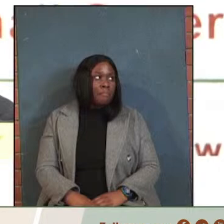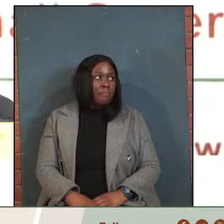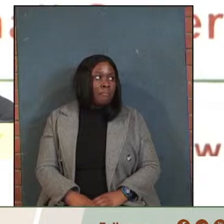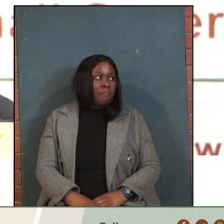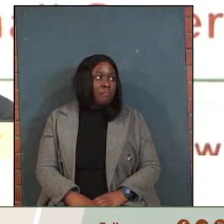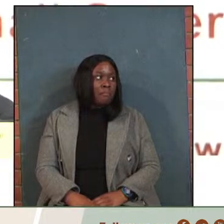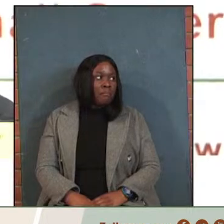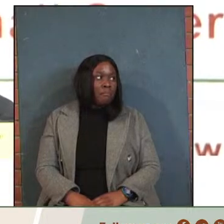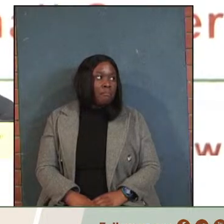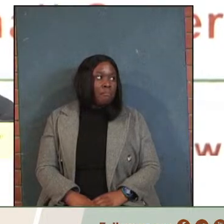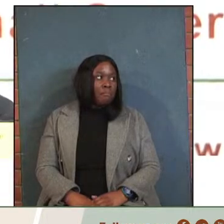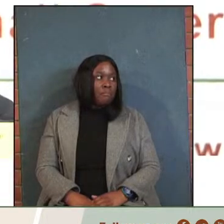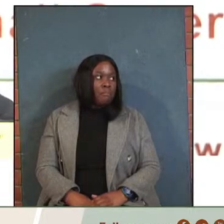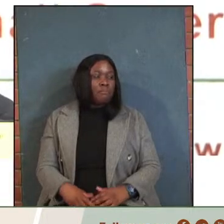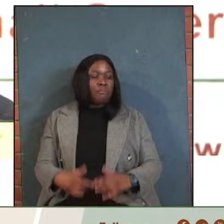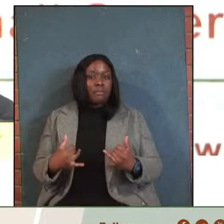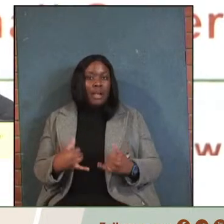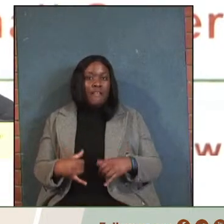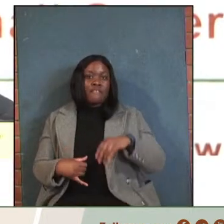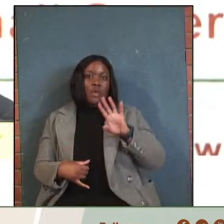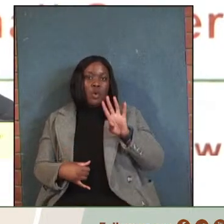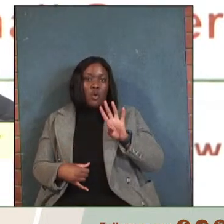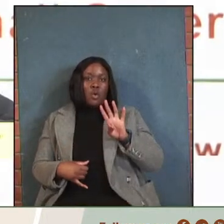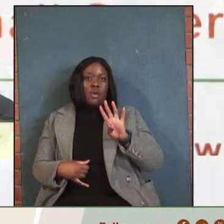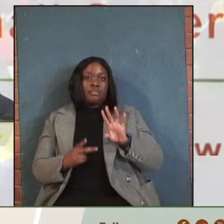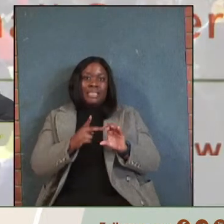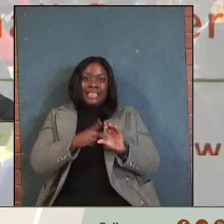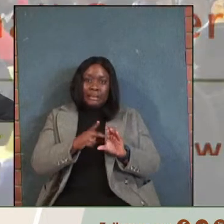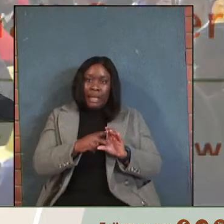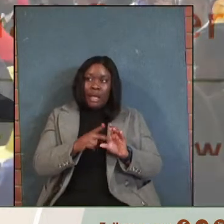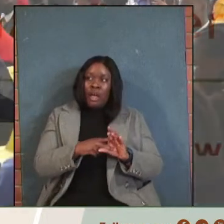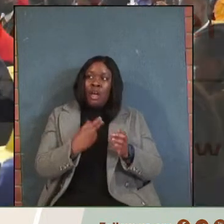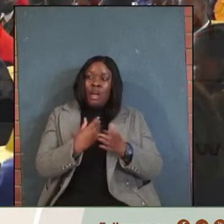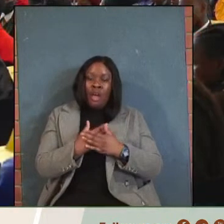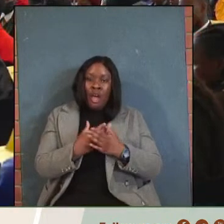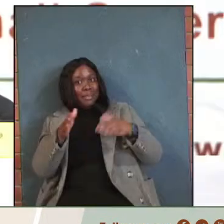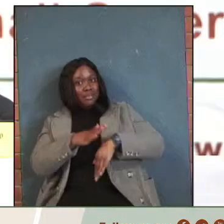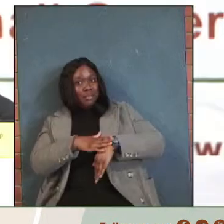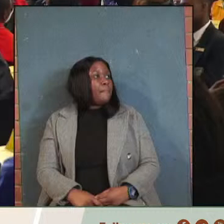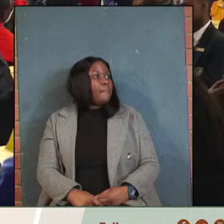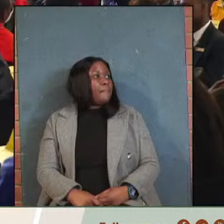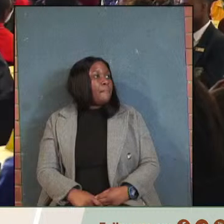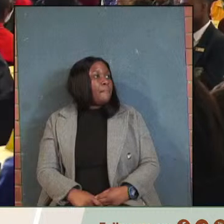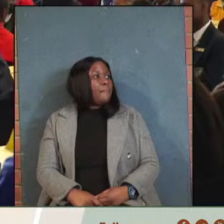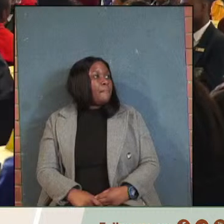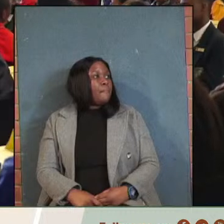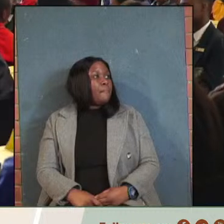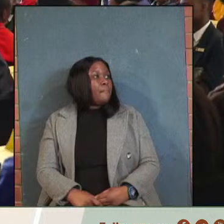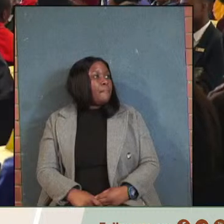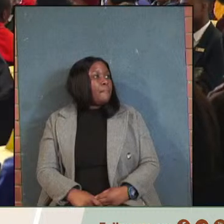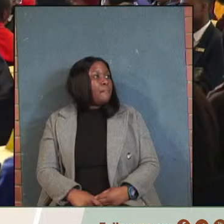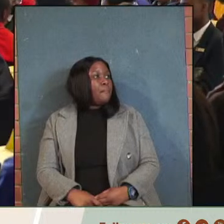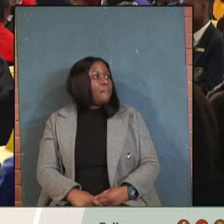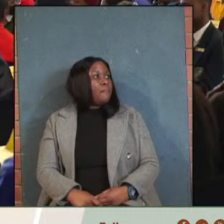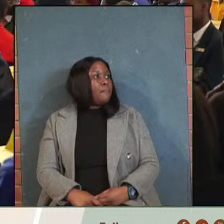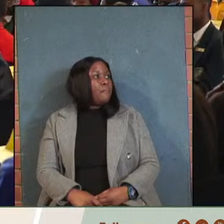and will only allow 4 participants to speak to the debate. Do not.